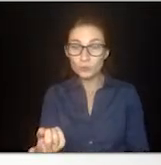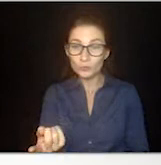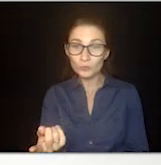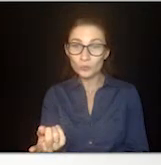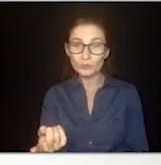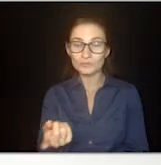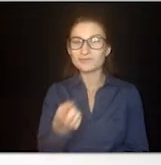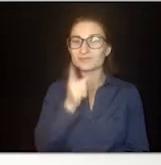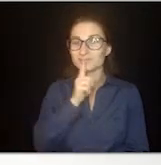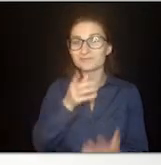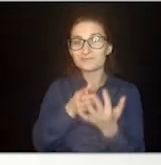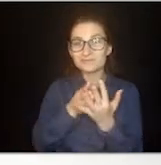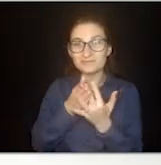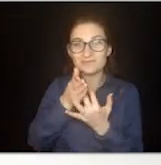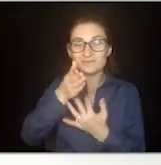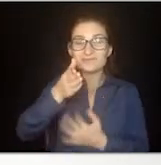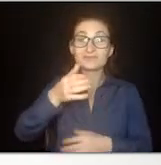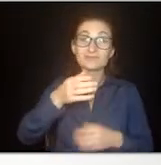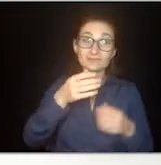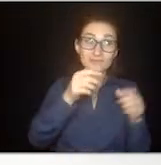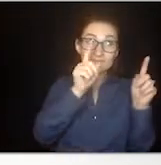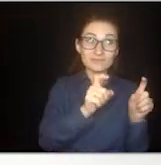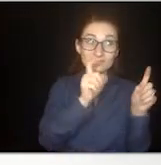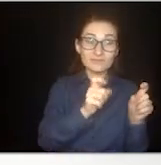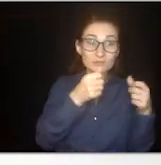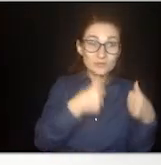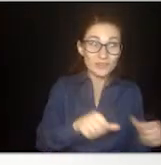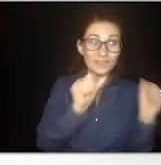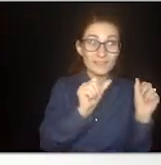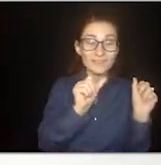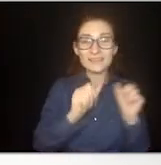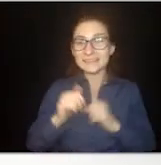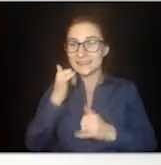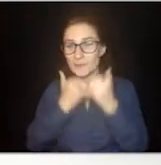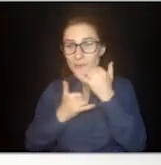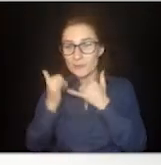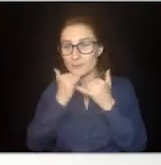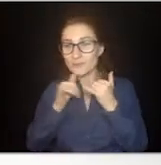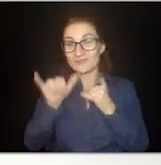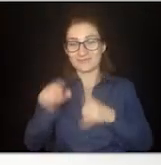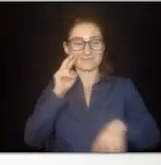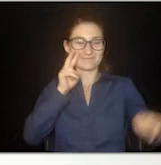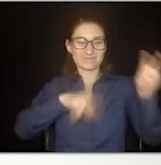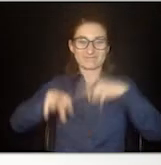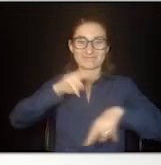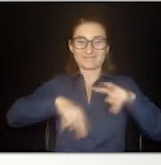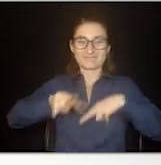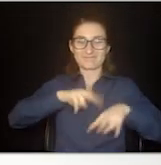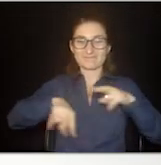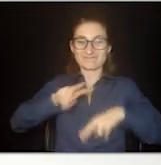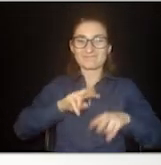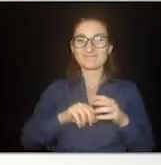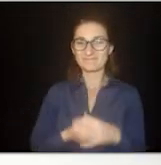that. It's really through trial and error, observation. And